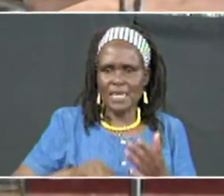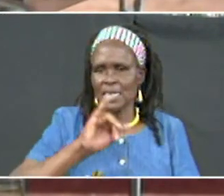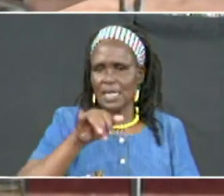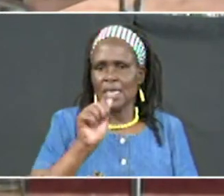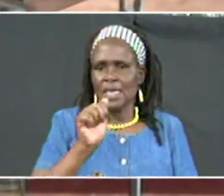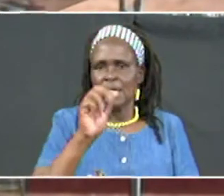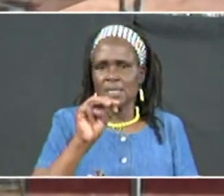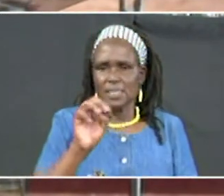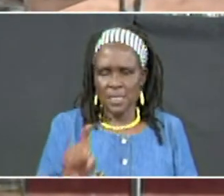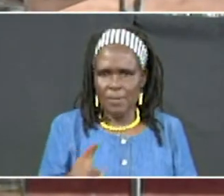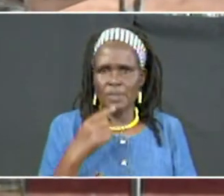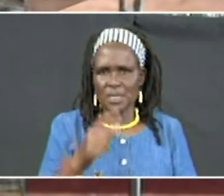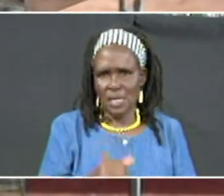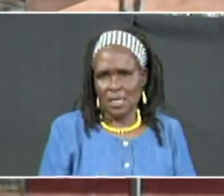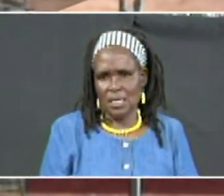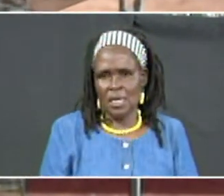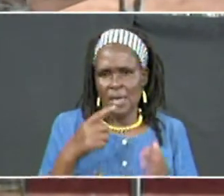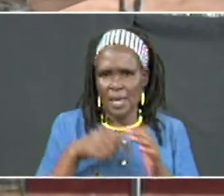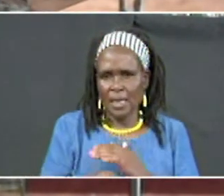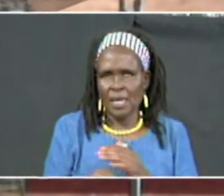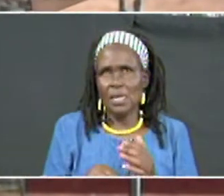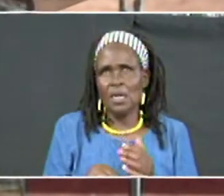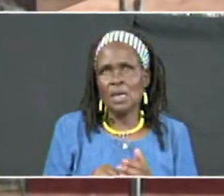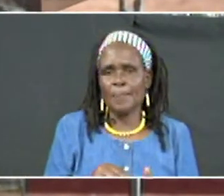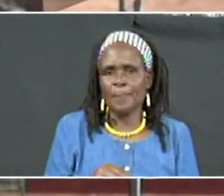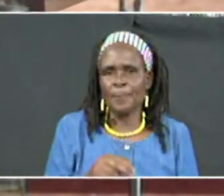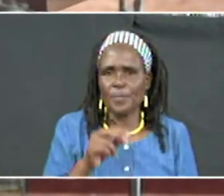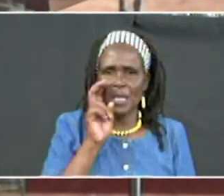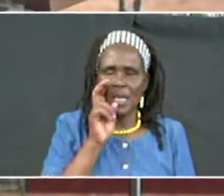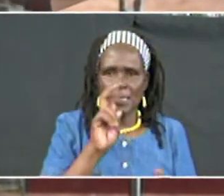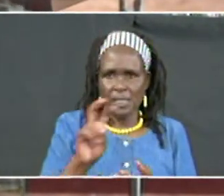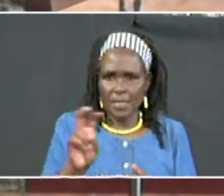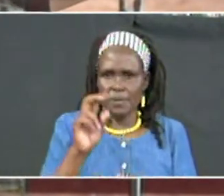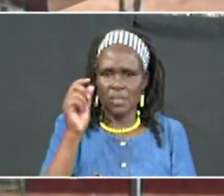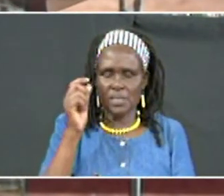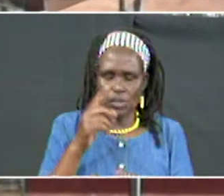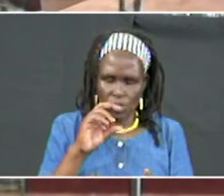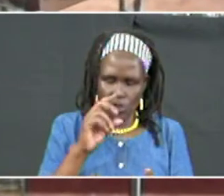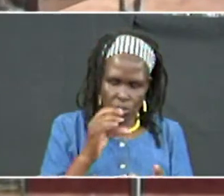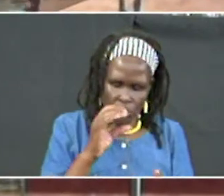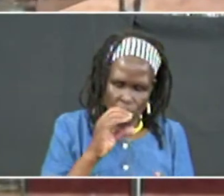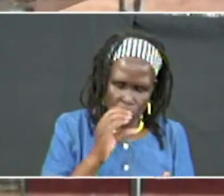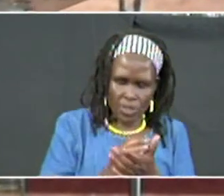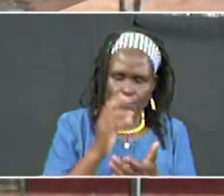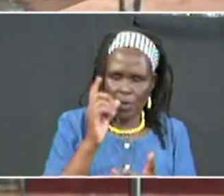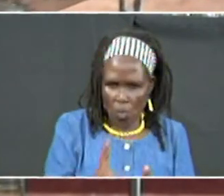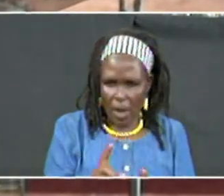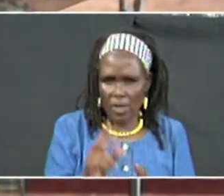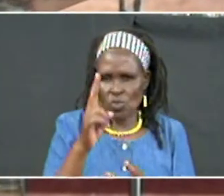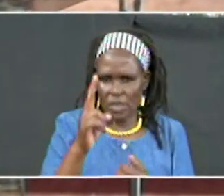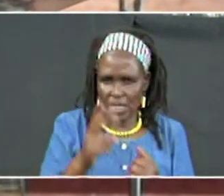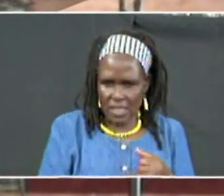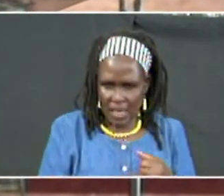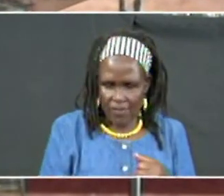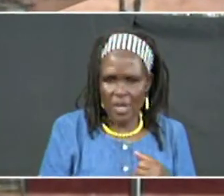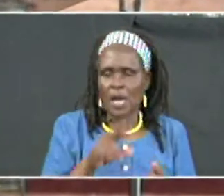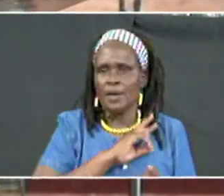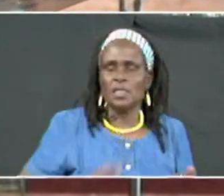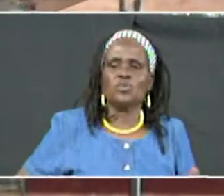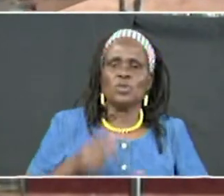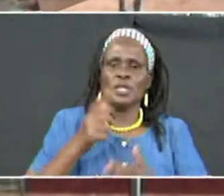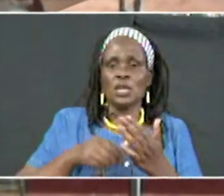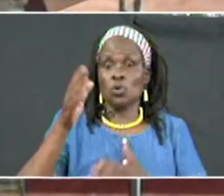in James chapter 1 and verse 27. Religion that God our